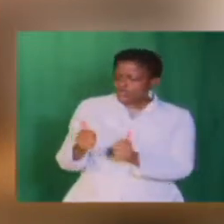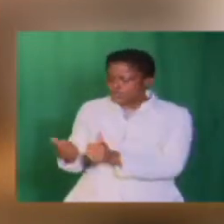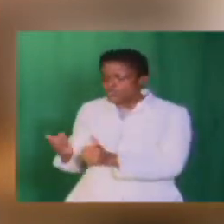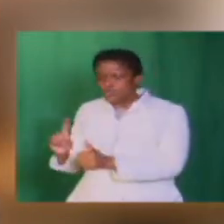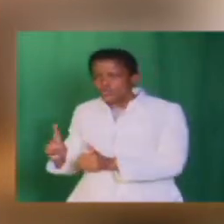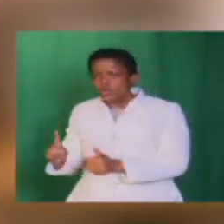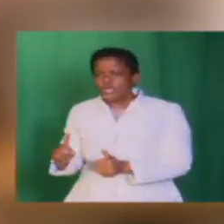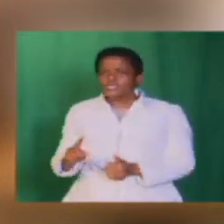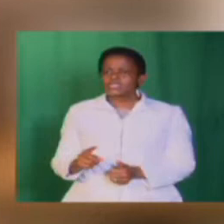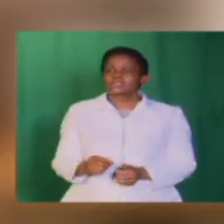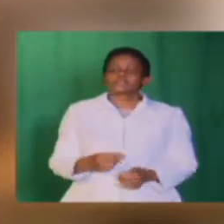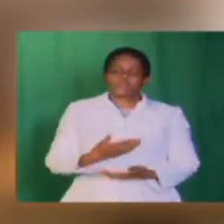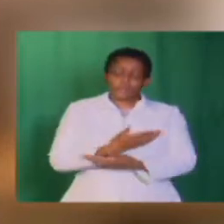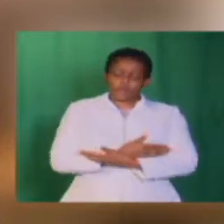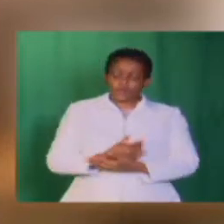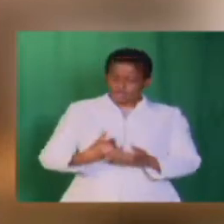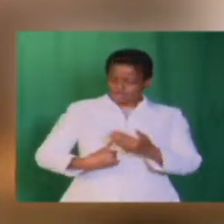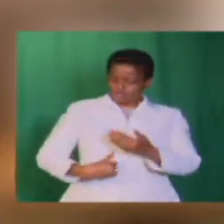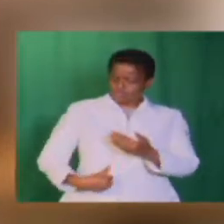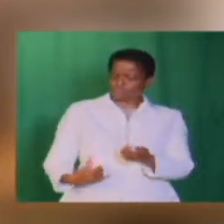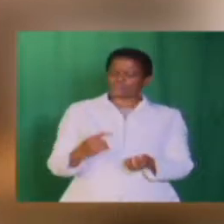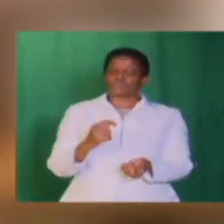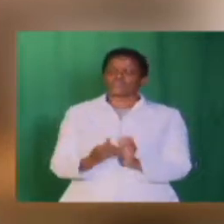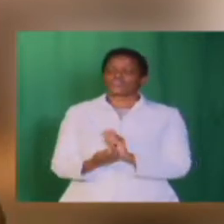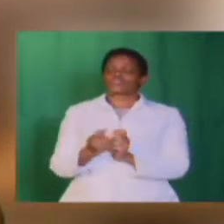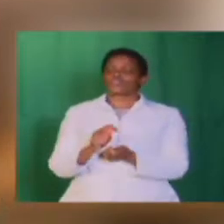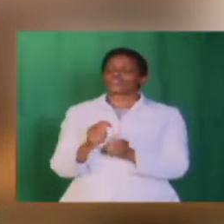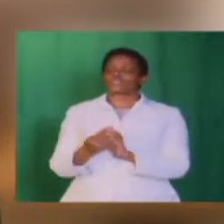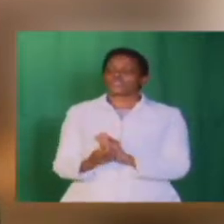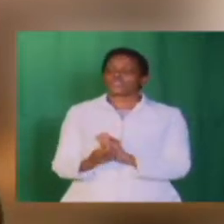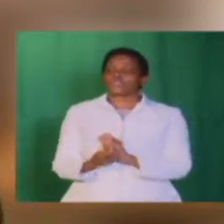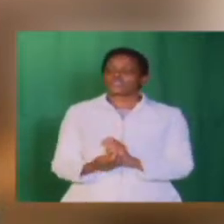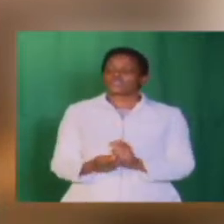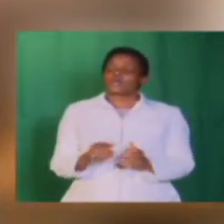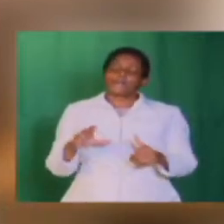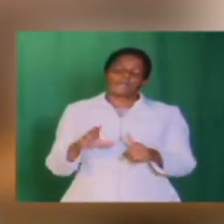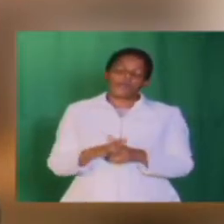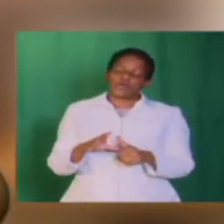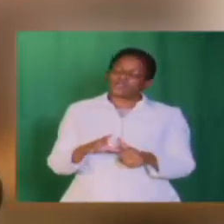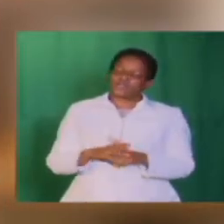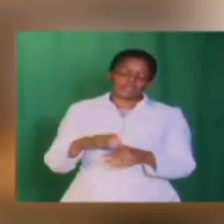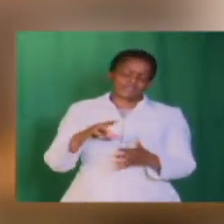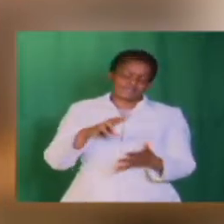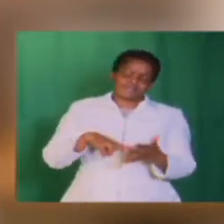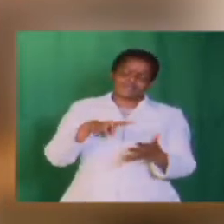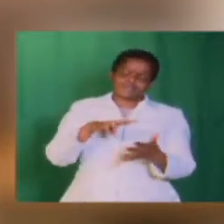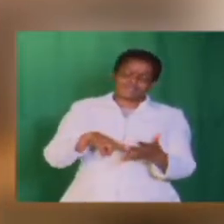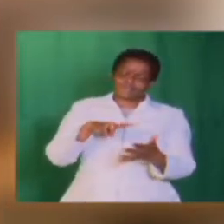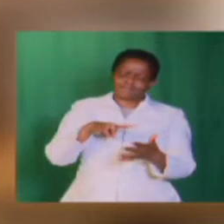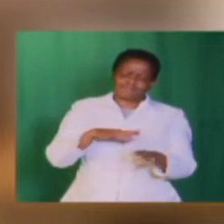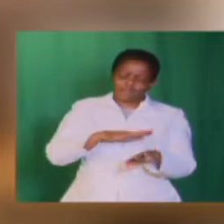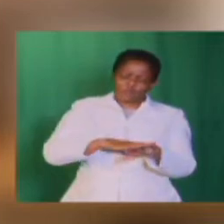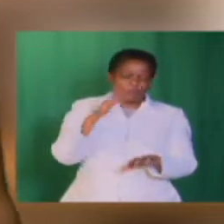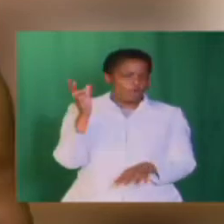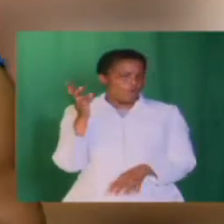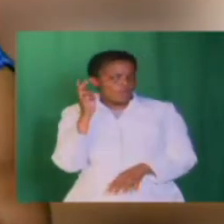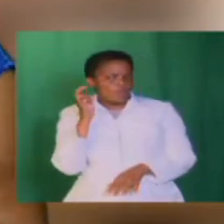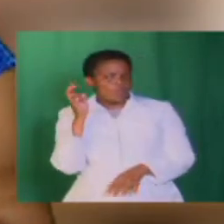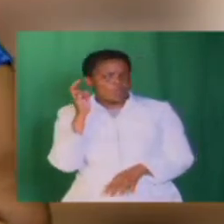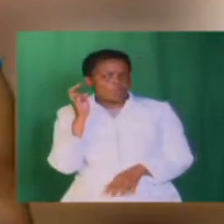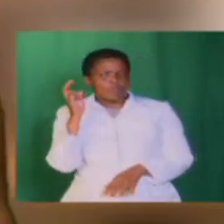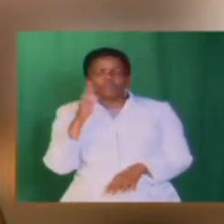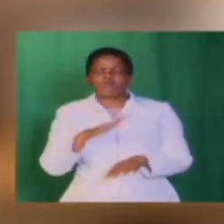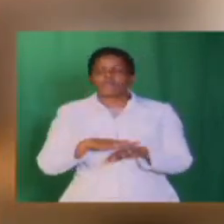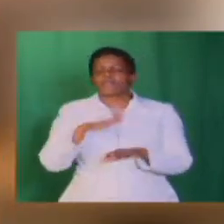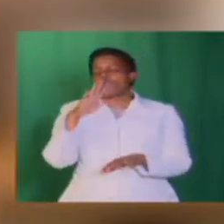that you find yourself engaging more in your reading and also in your listening. It is very important that you take this